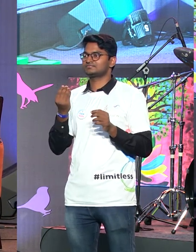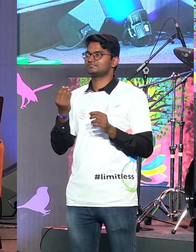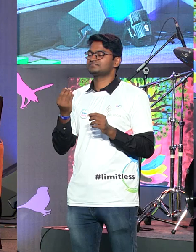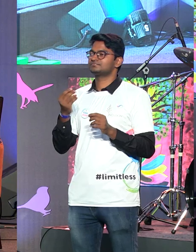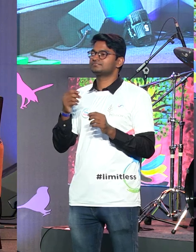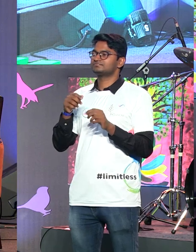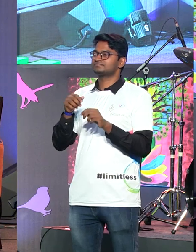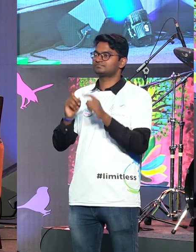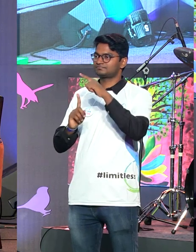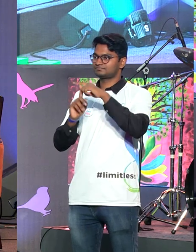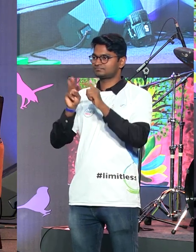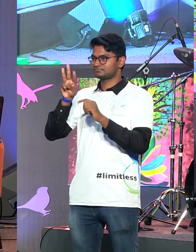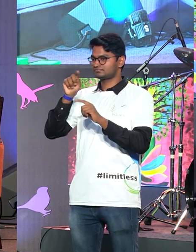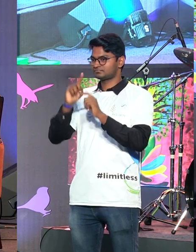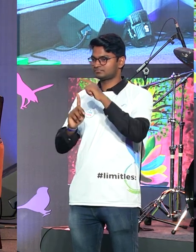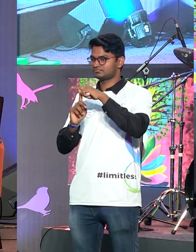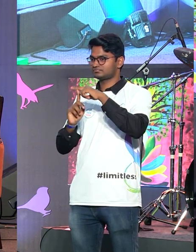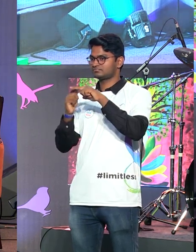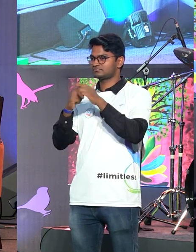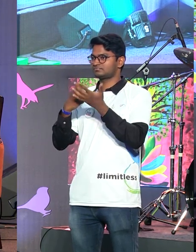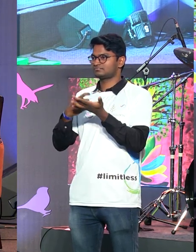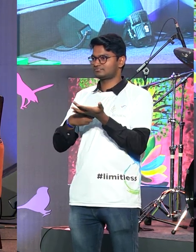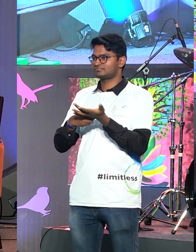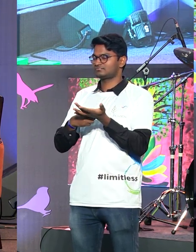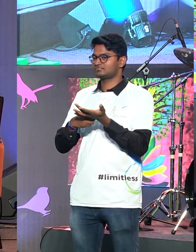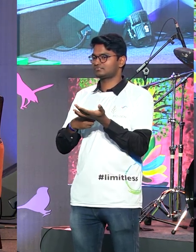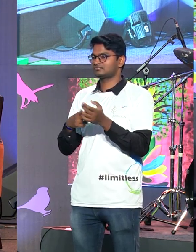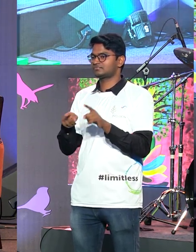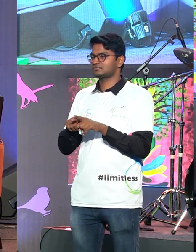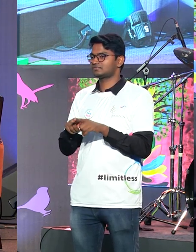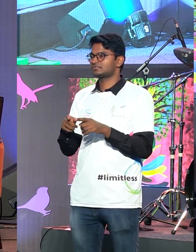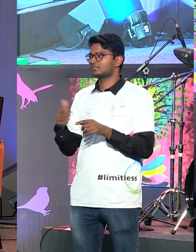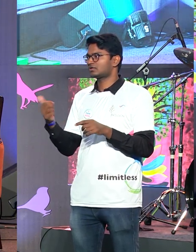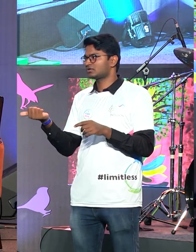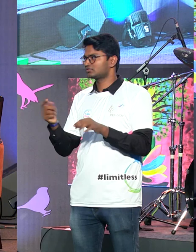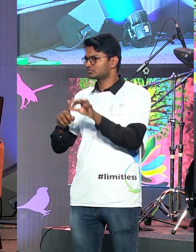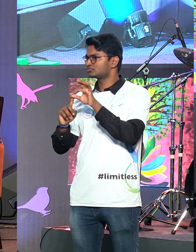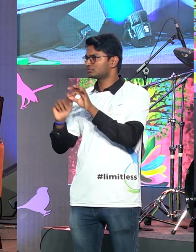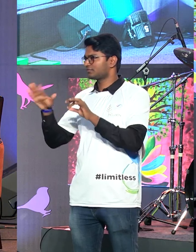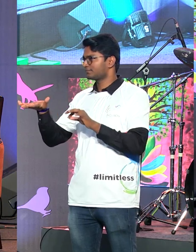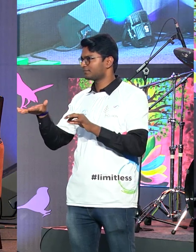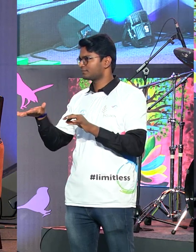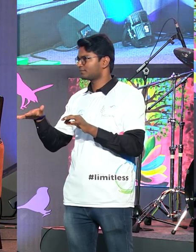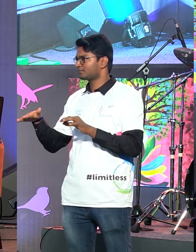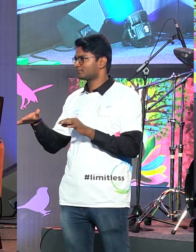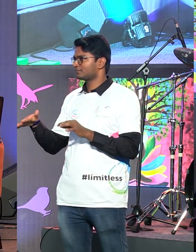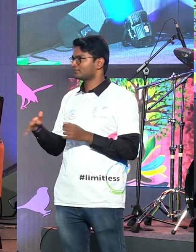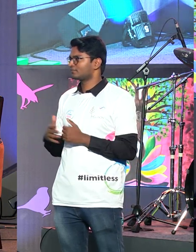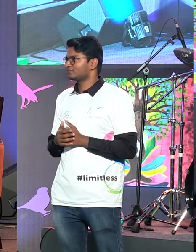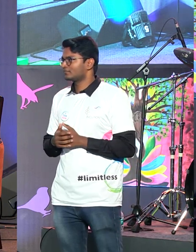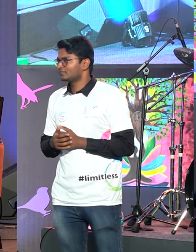audience here, yes, Siddharth, you, when one chance you get, you stand up. Okay, what to do? Ask.